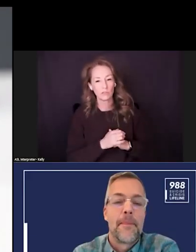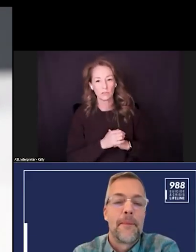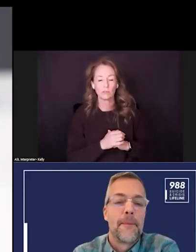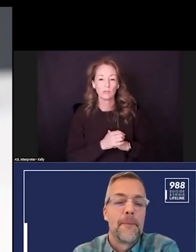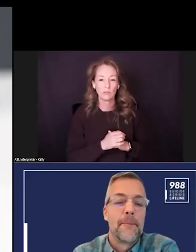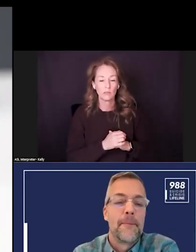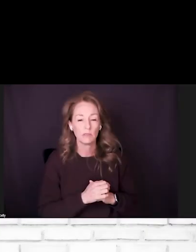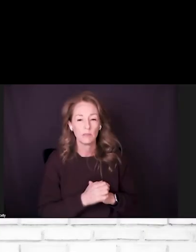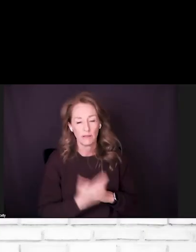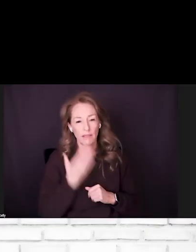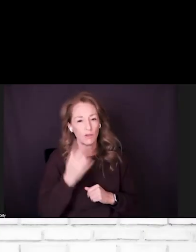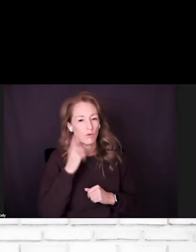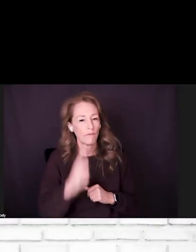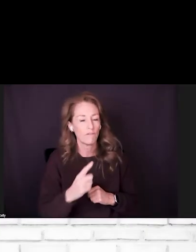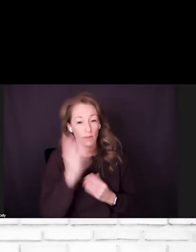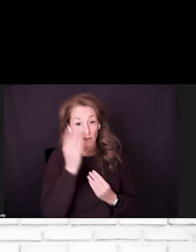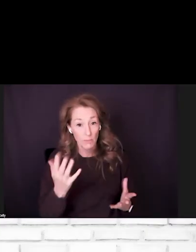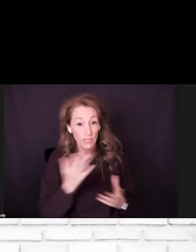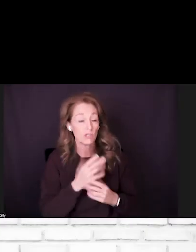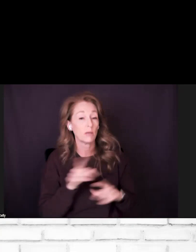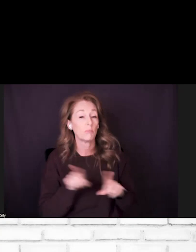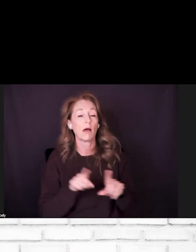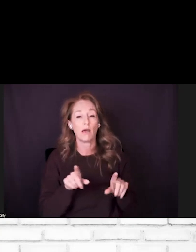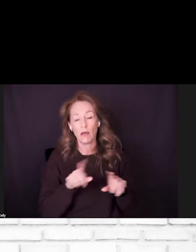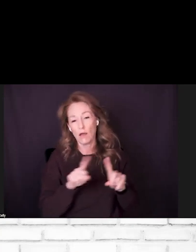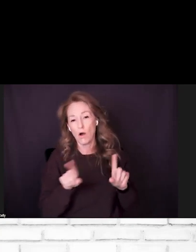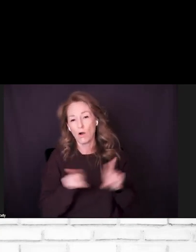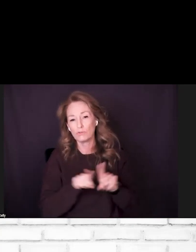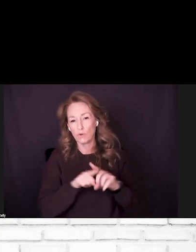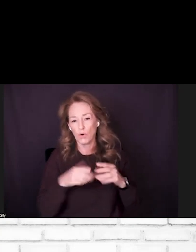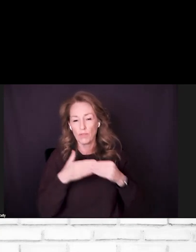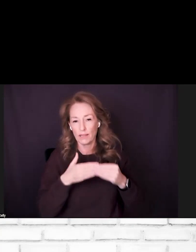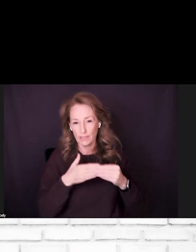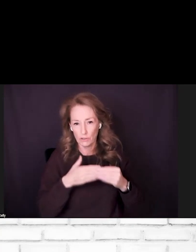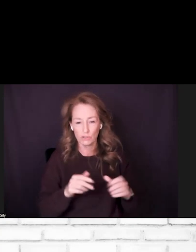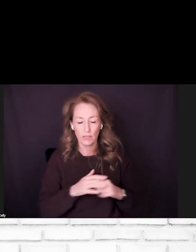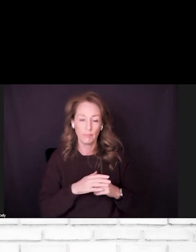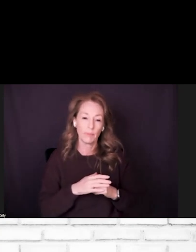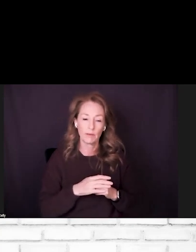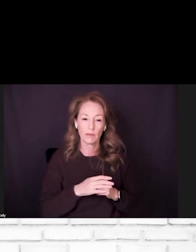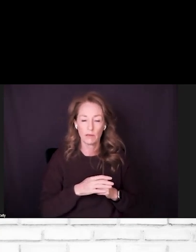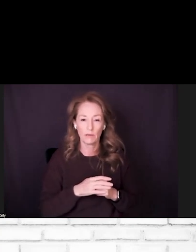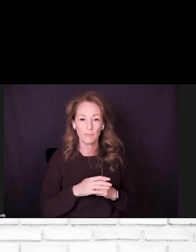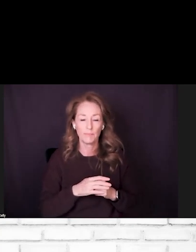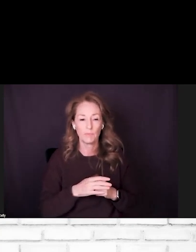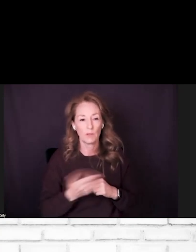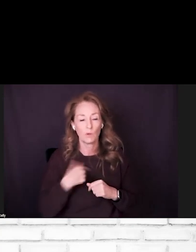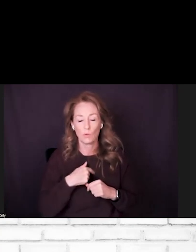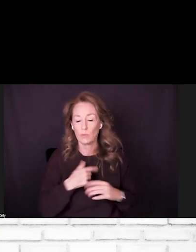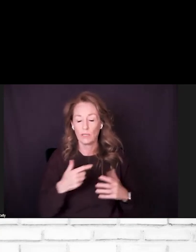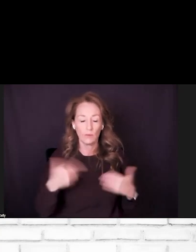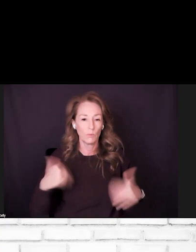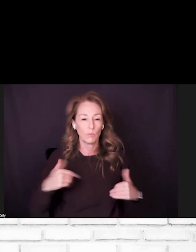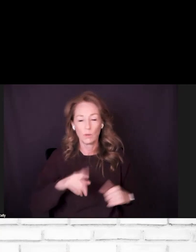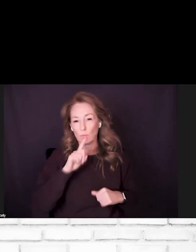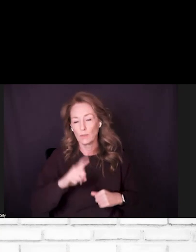the leadership and guidance that SAMHSA provides for us. It is overwhelmingly positive and we really love it. We will go